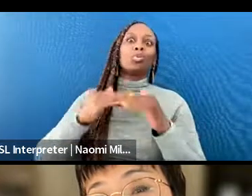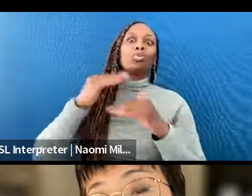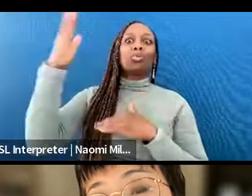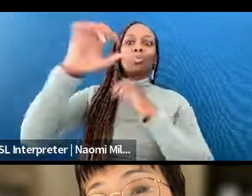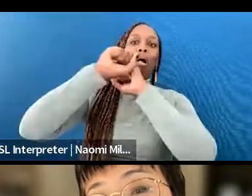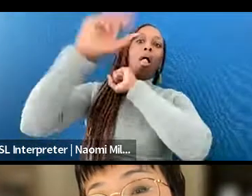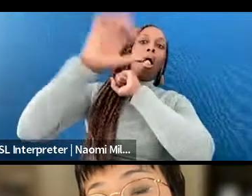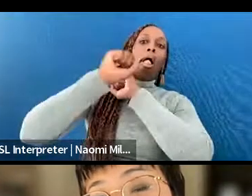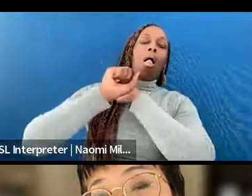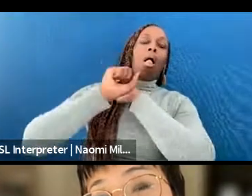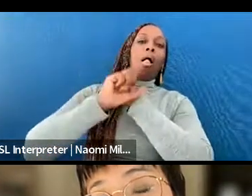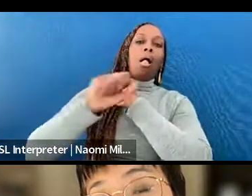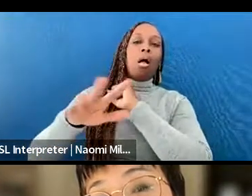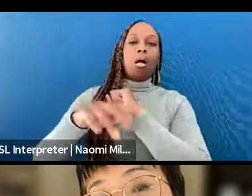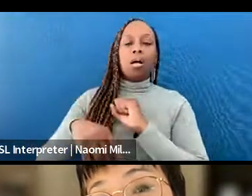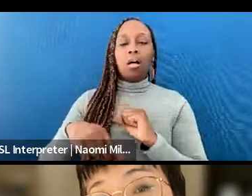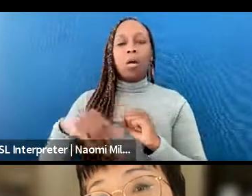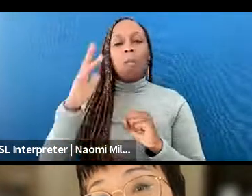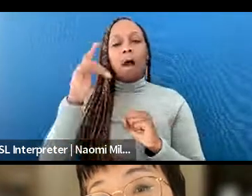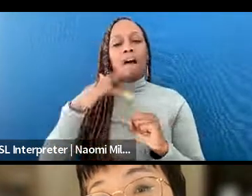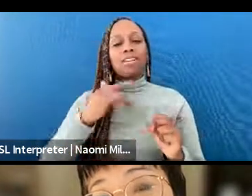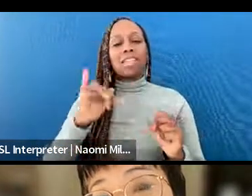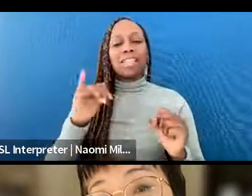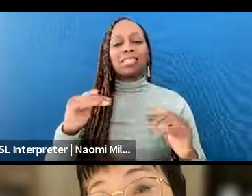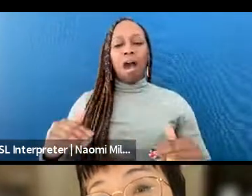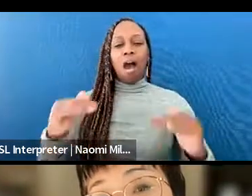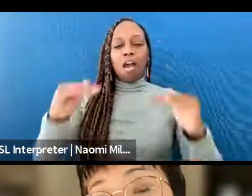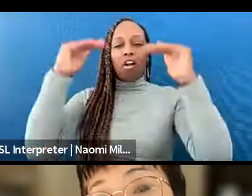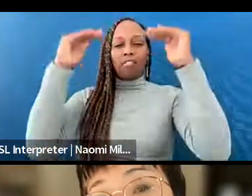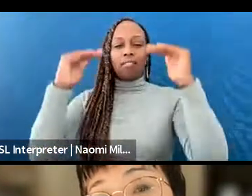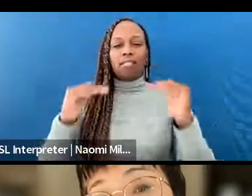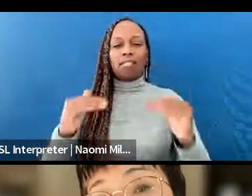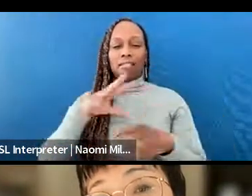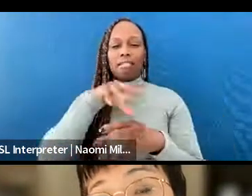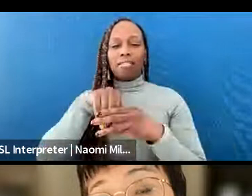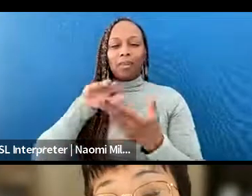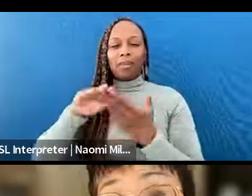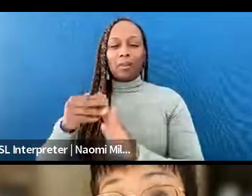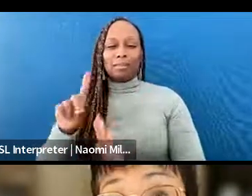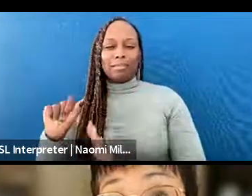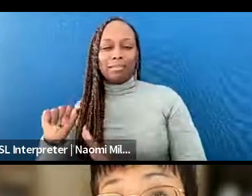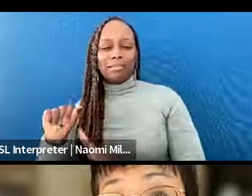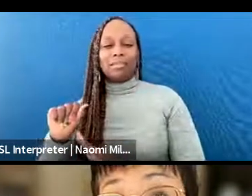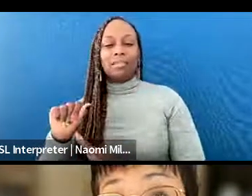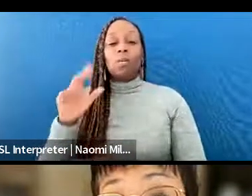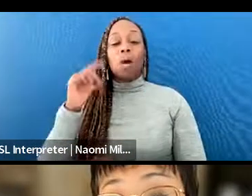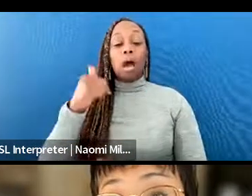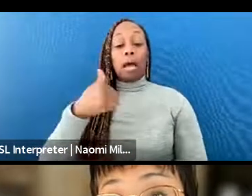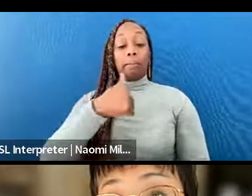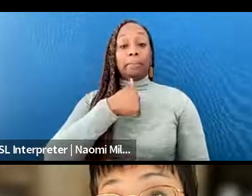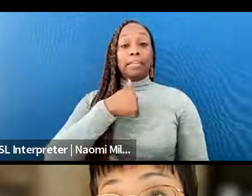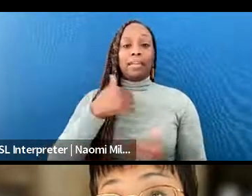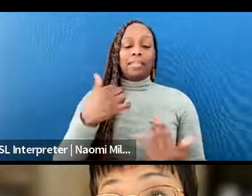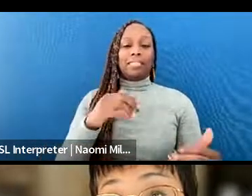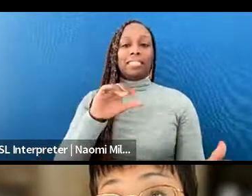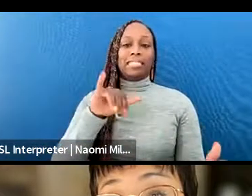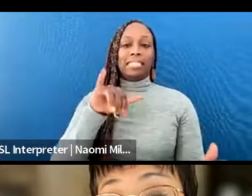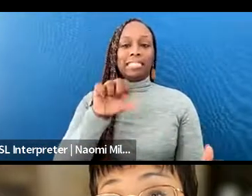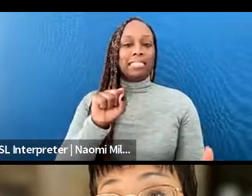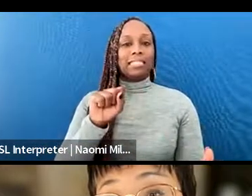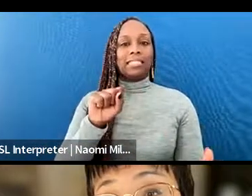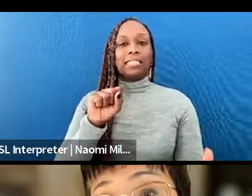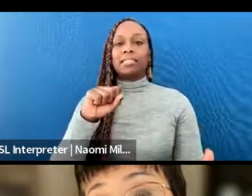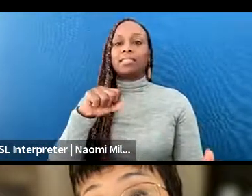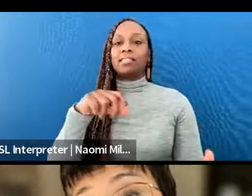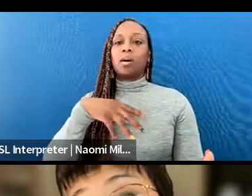hierarchy within the disability community that I, especially as a cishet, white, upper middle